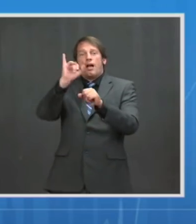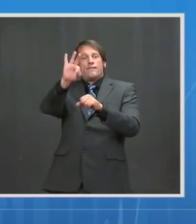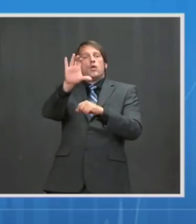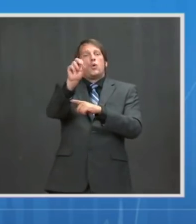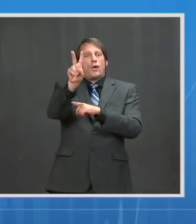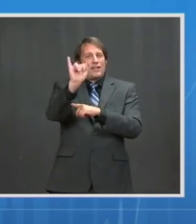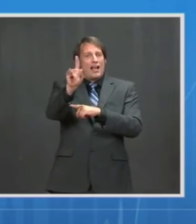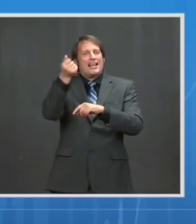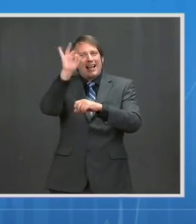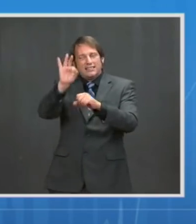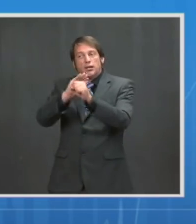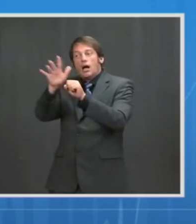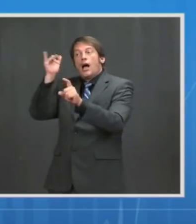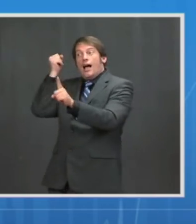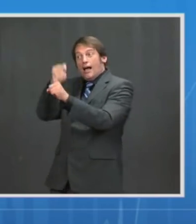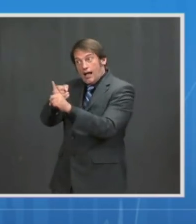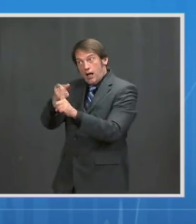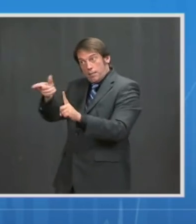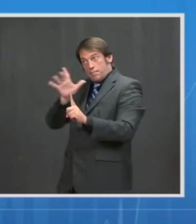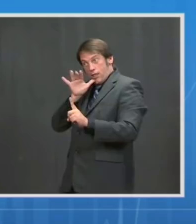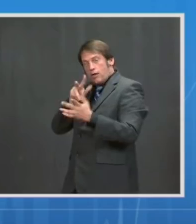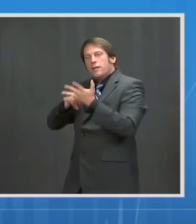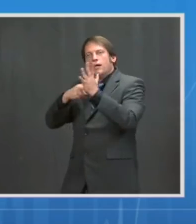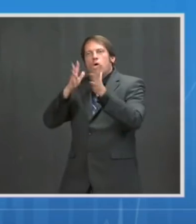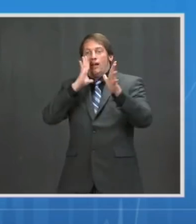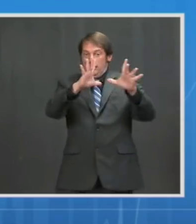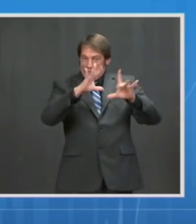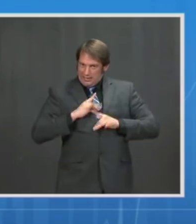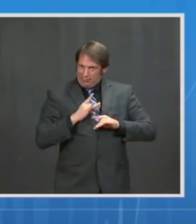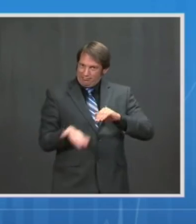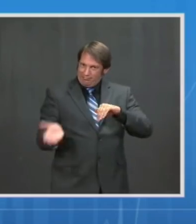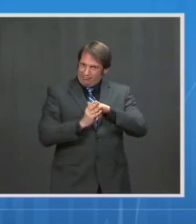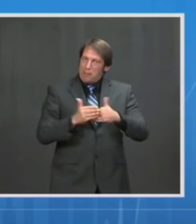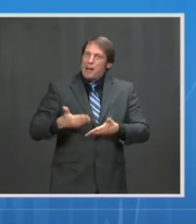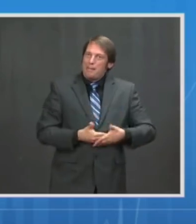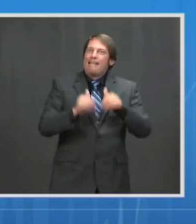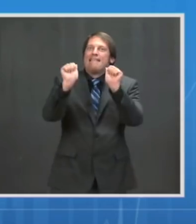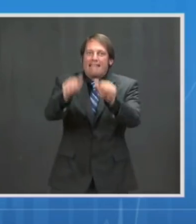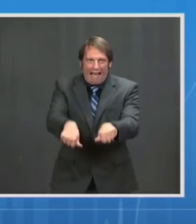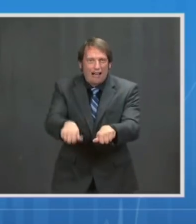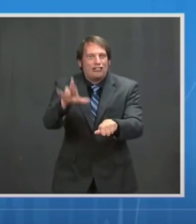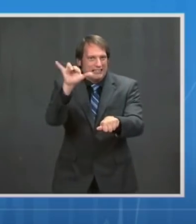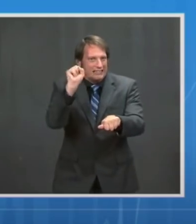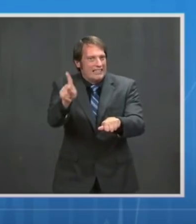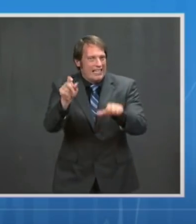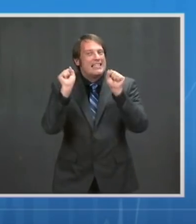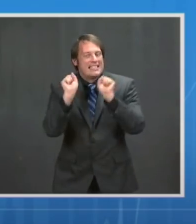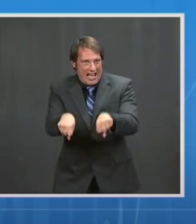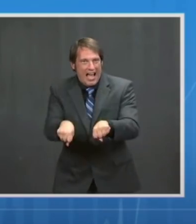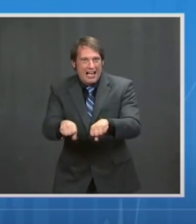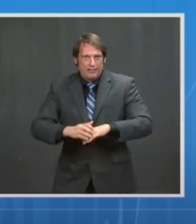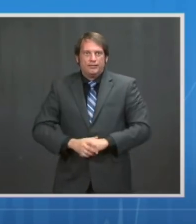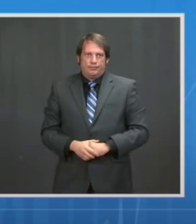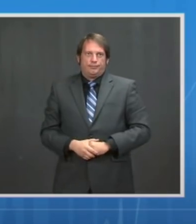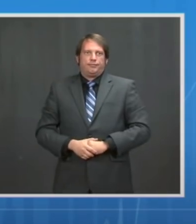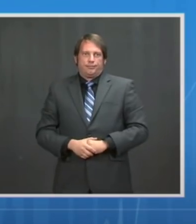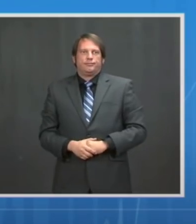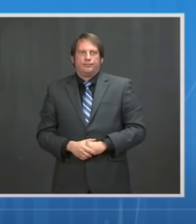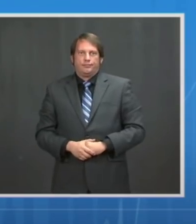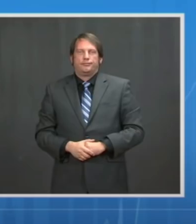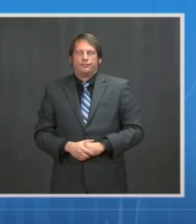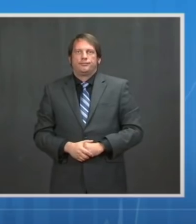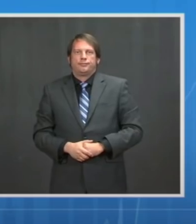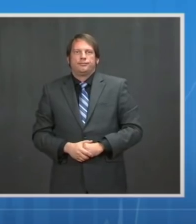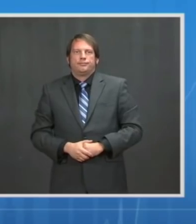disease COVID-19, as shown by the risk ratios on this slide. Also talking today was